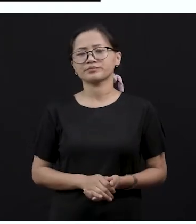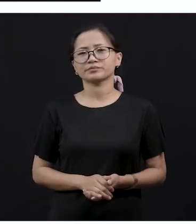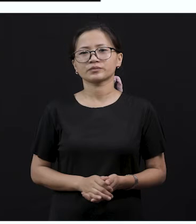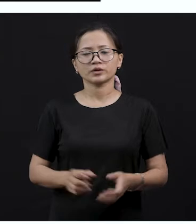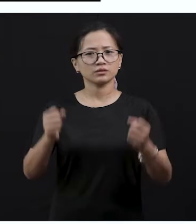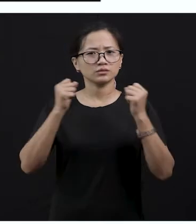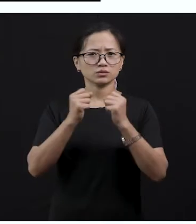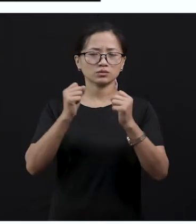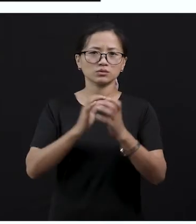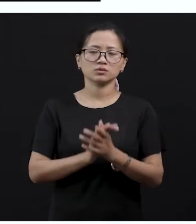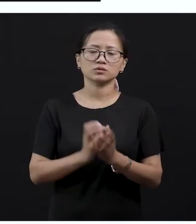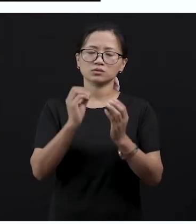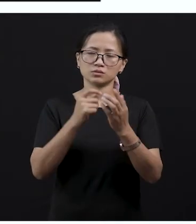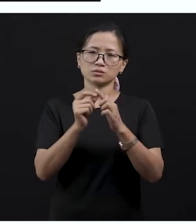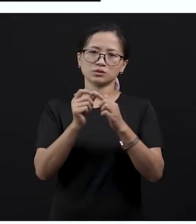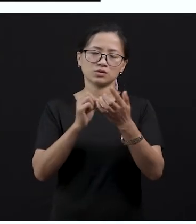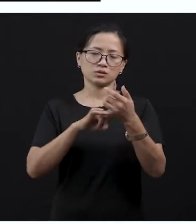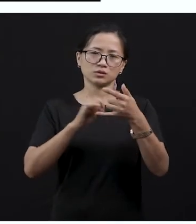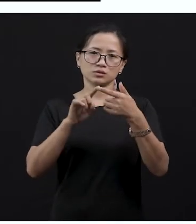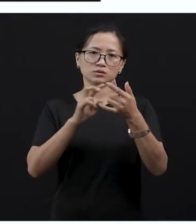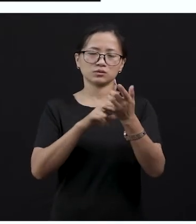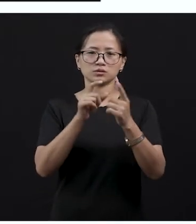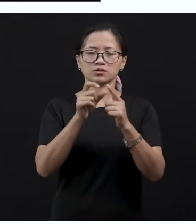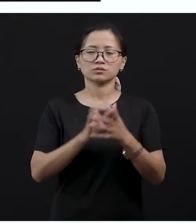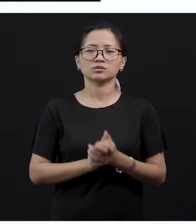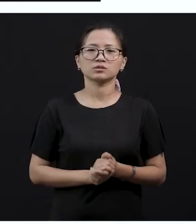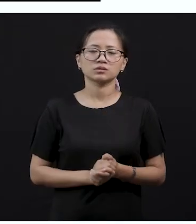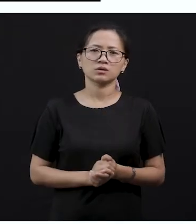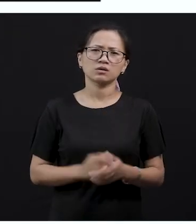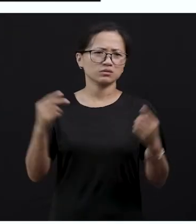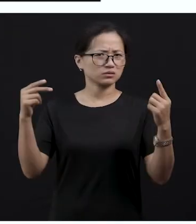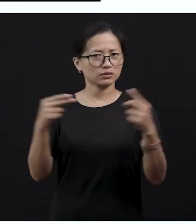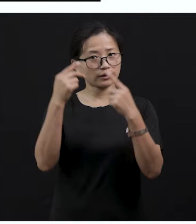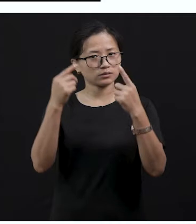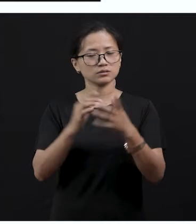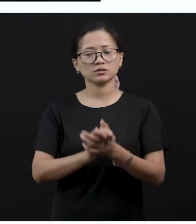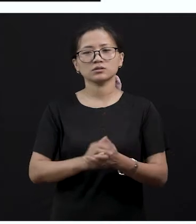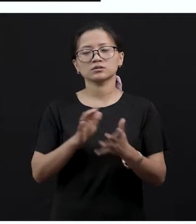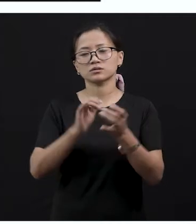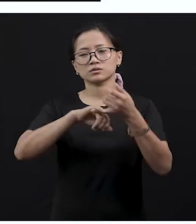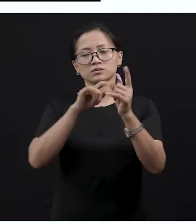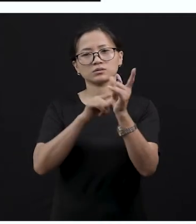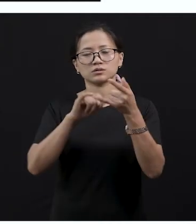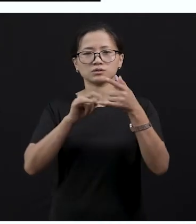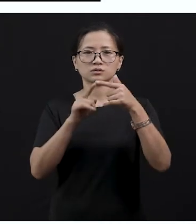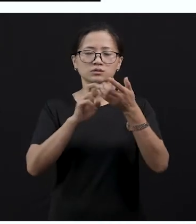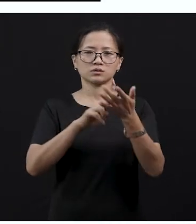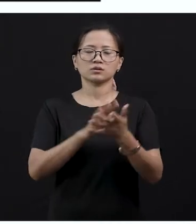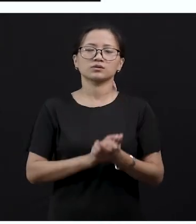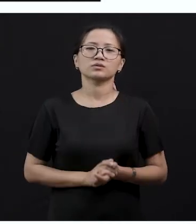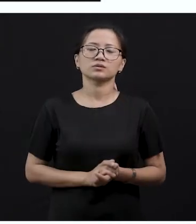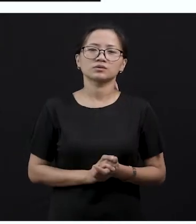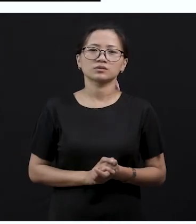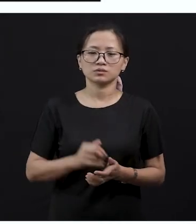he strongly opposed, he strongly was against this system, and finally it was